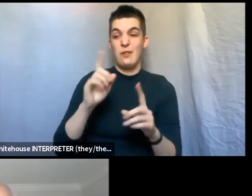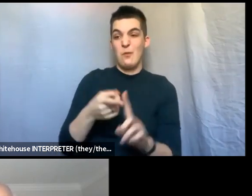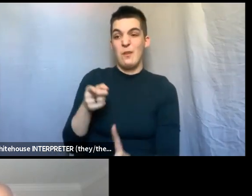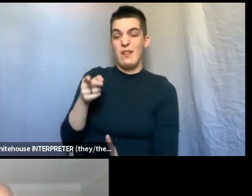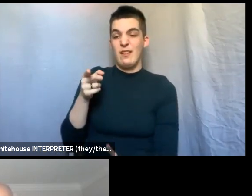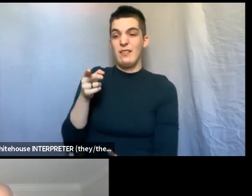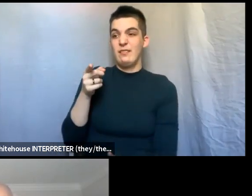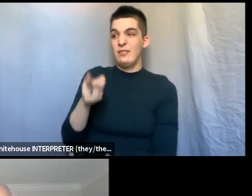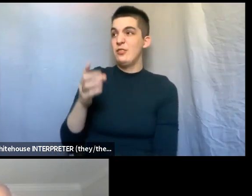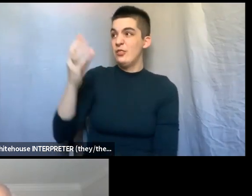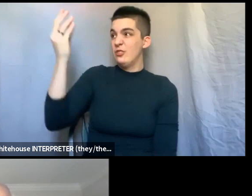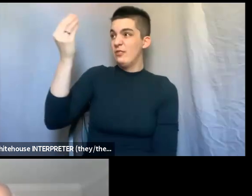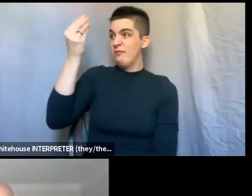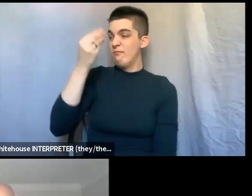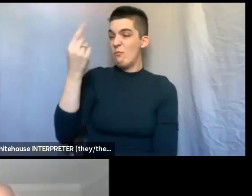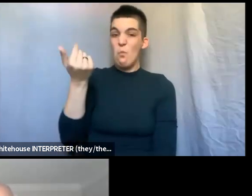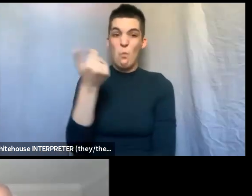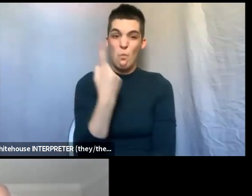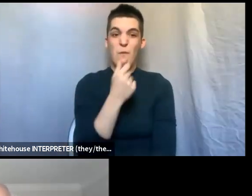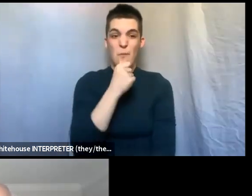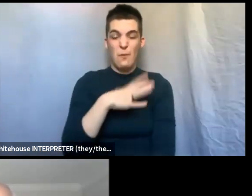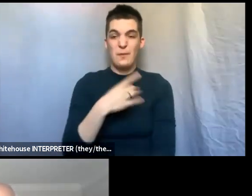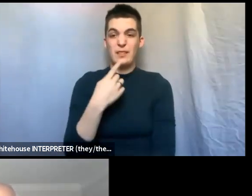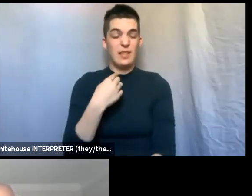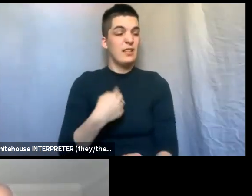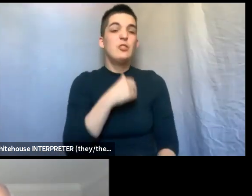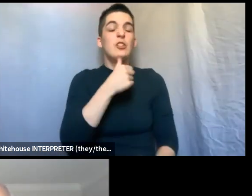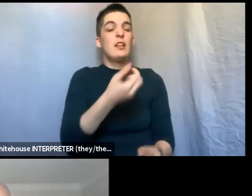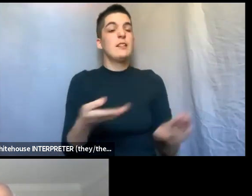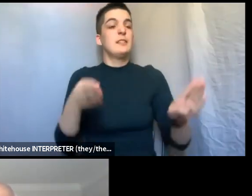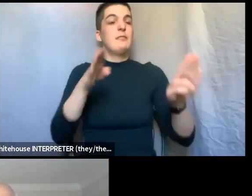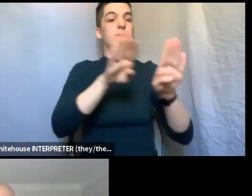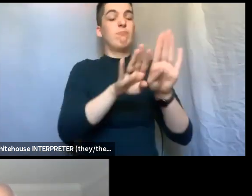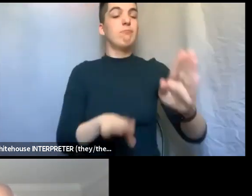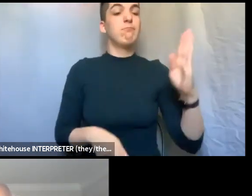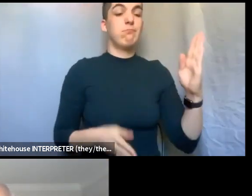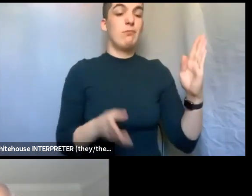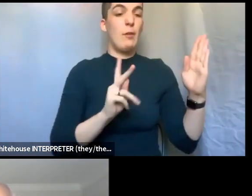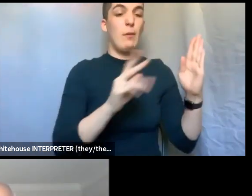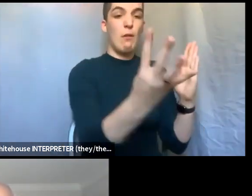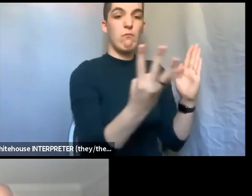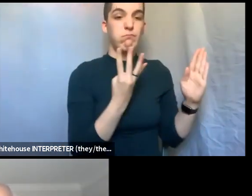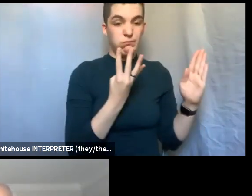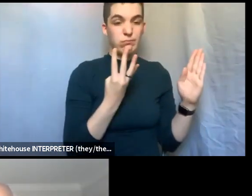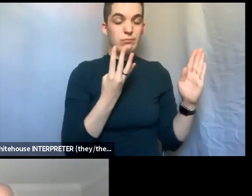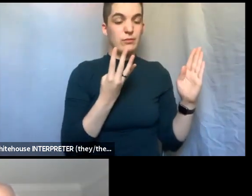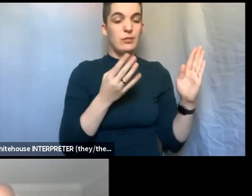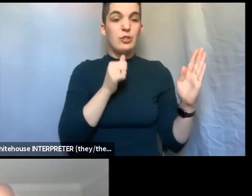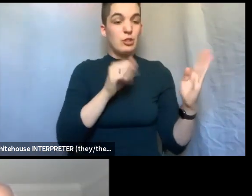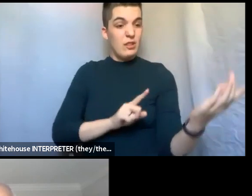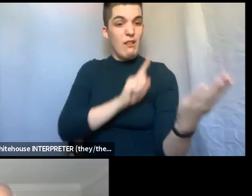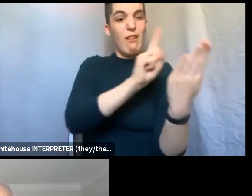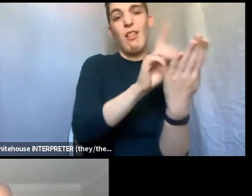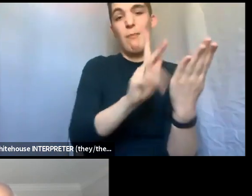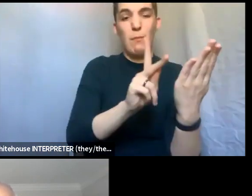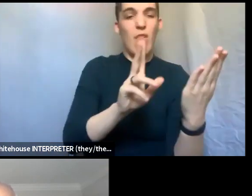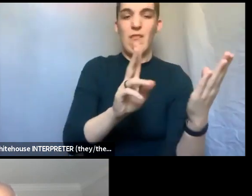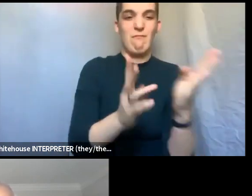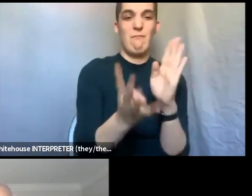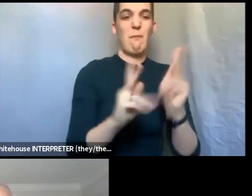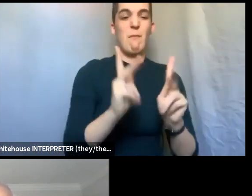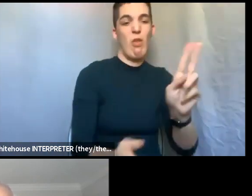to the people. She opens a door and the people come up to her. We have what people want.